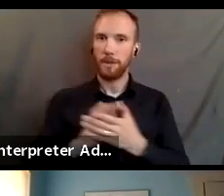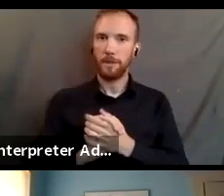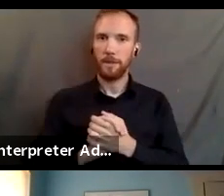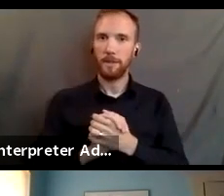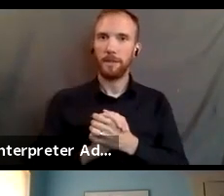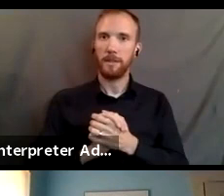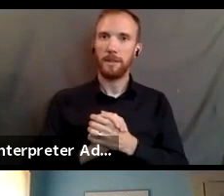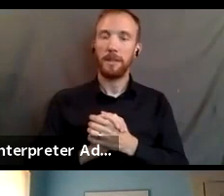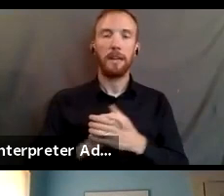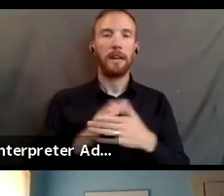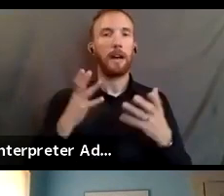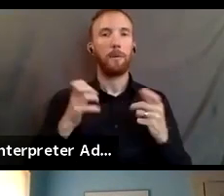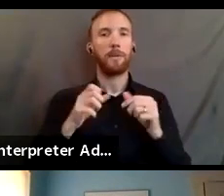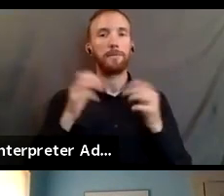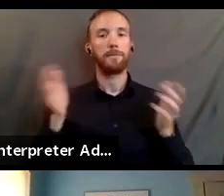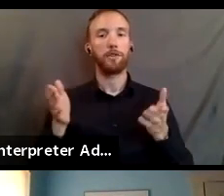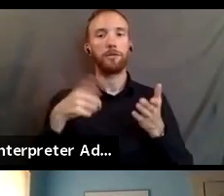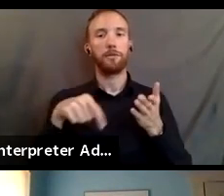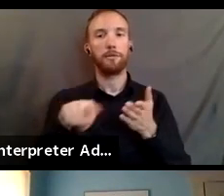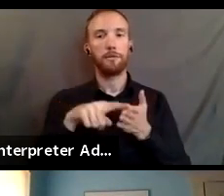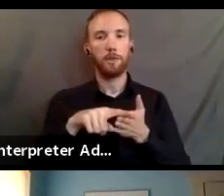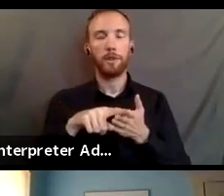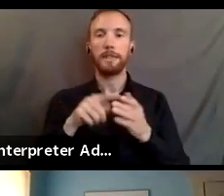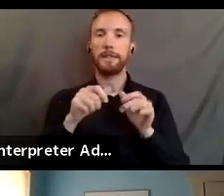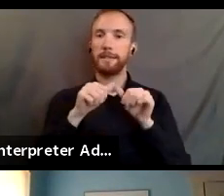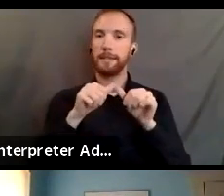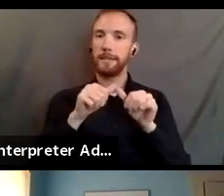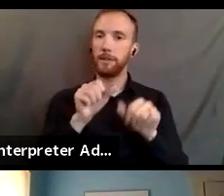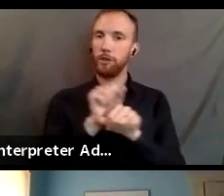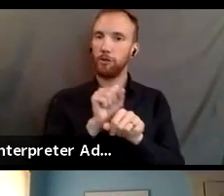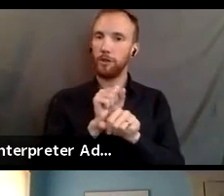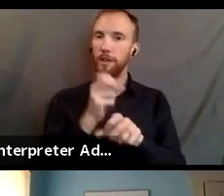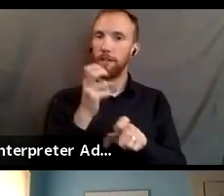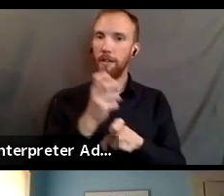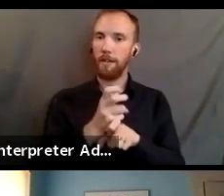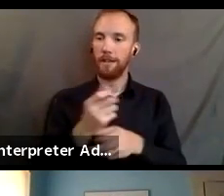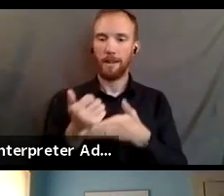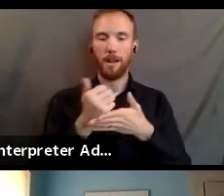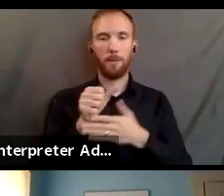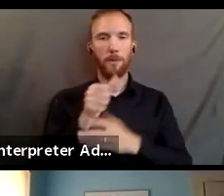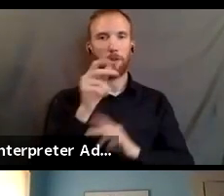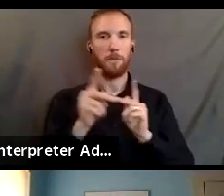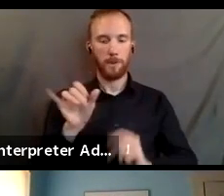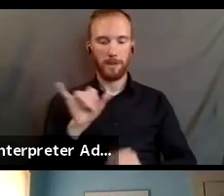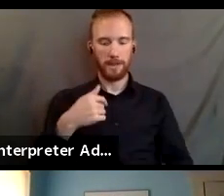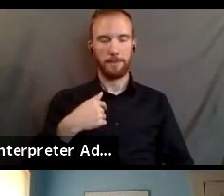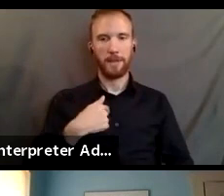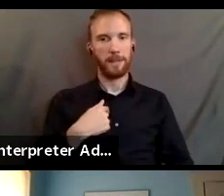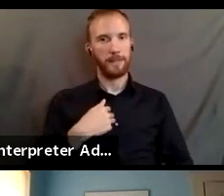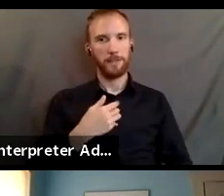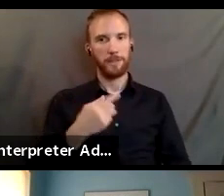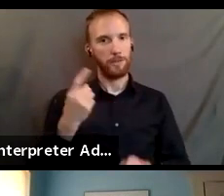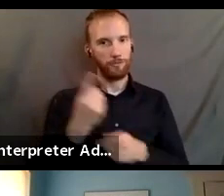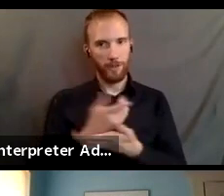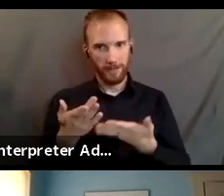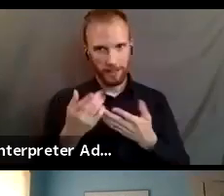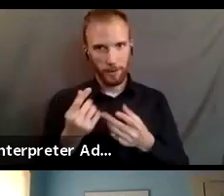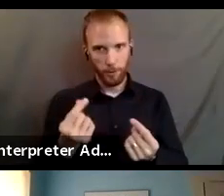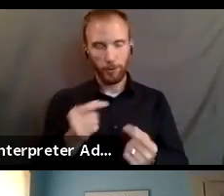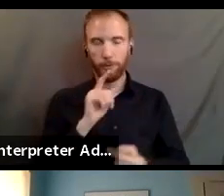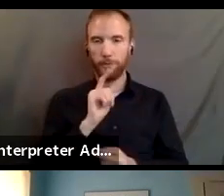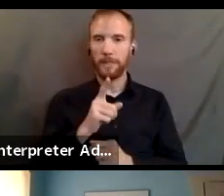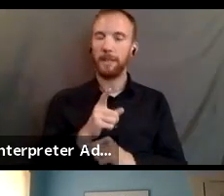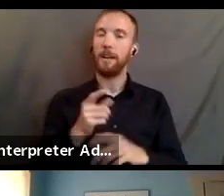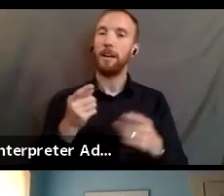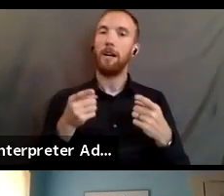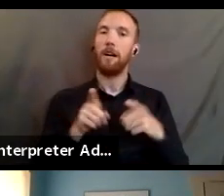working hard and to continue helping other students like me because it's the right thing to do but it's also a way to ensure that the